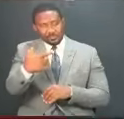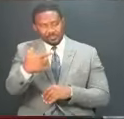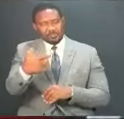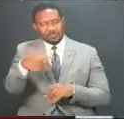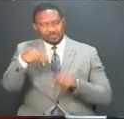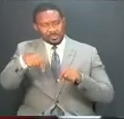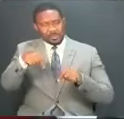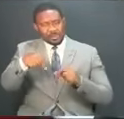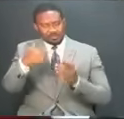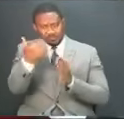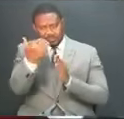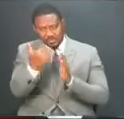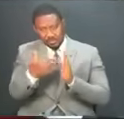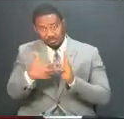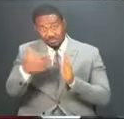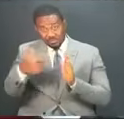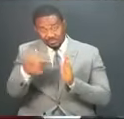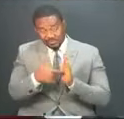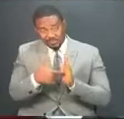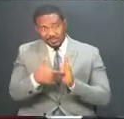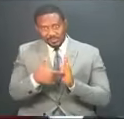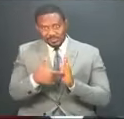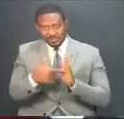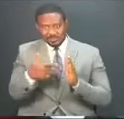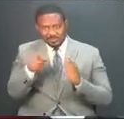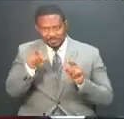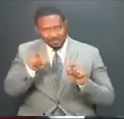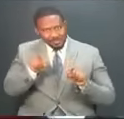today's order paper be